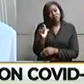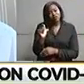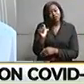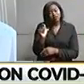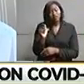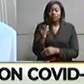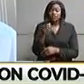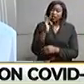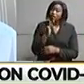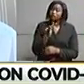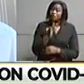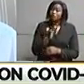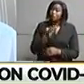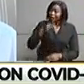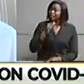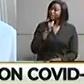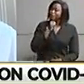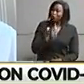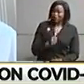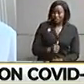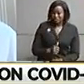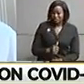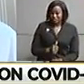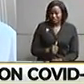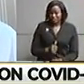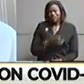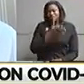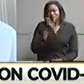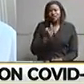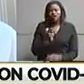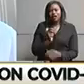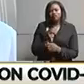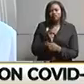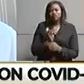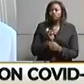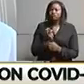if you don't have to. Postpone those journeys